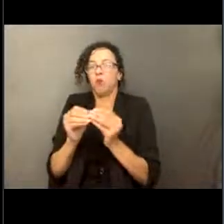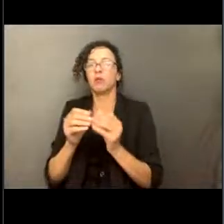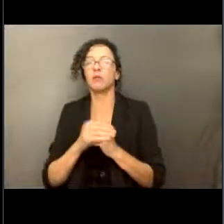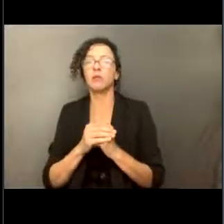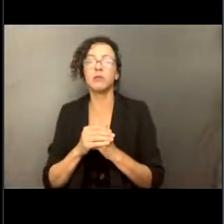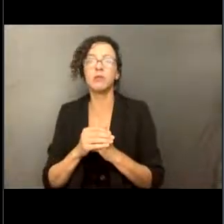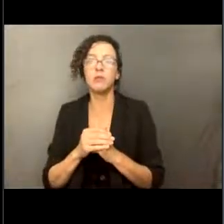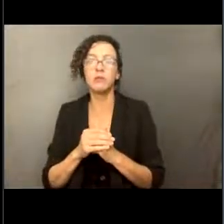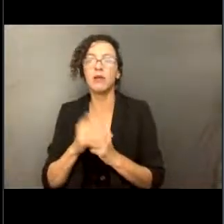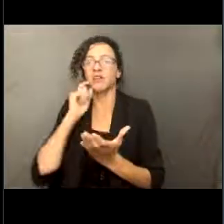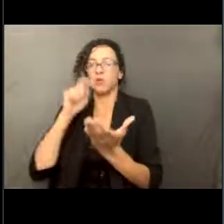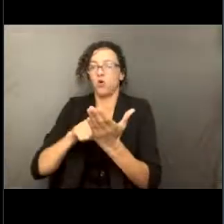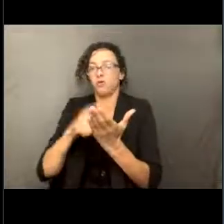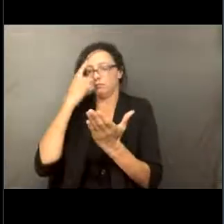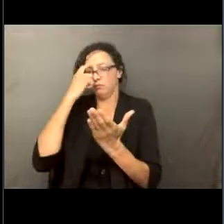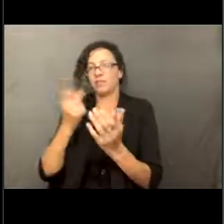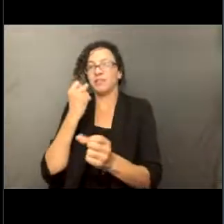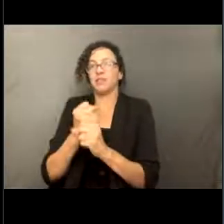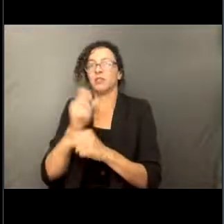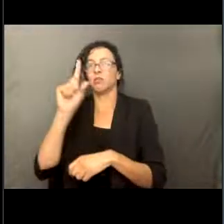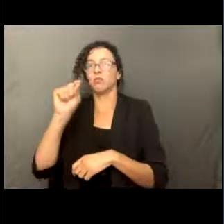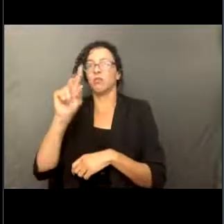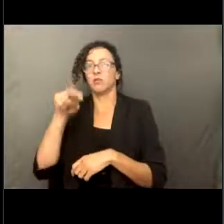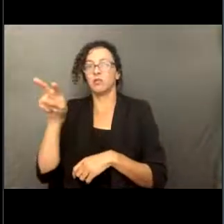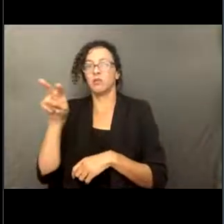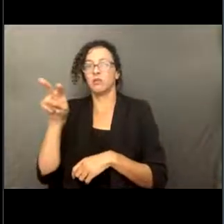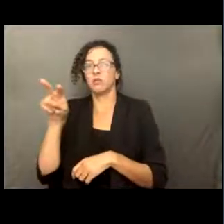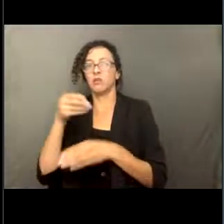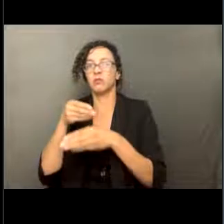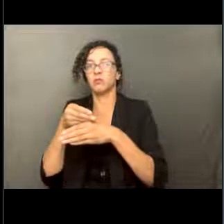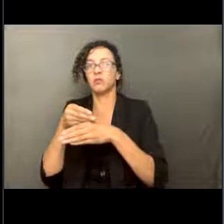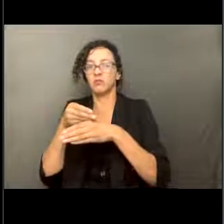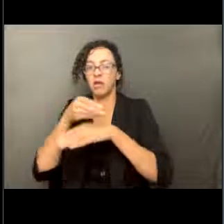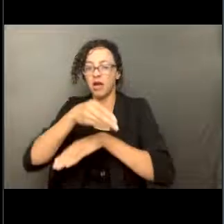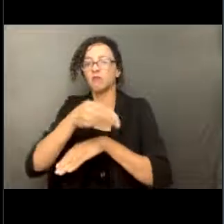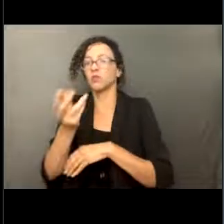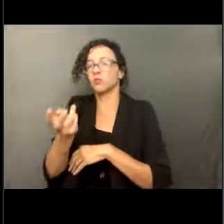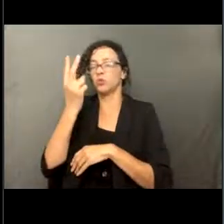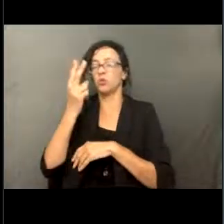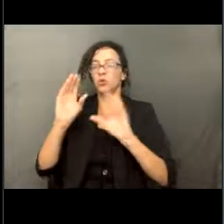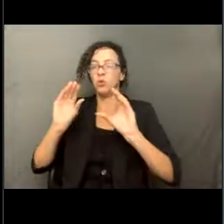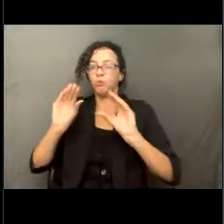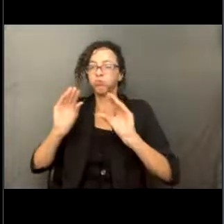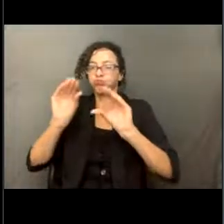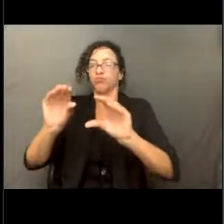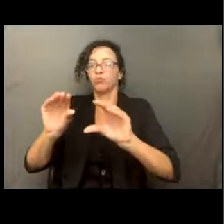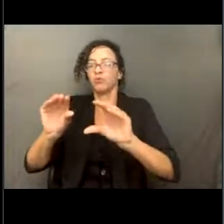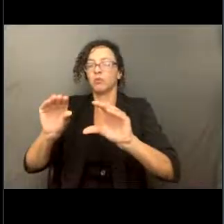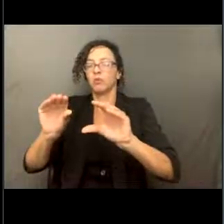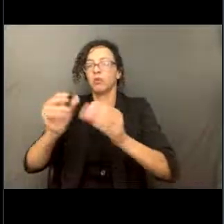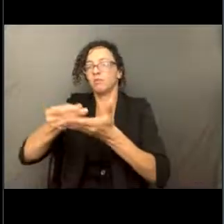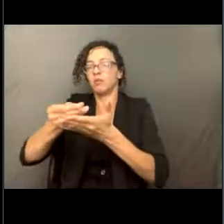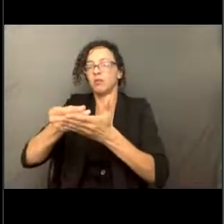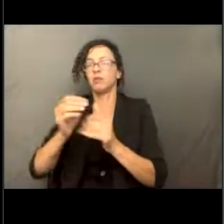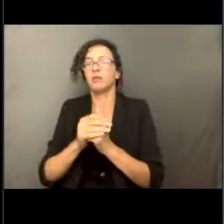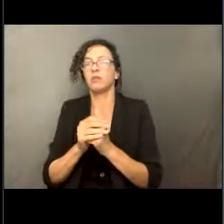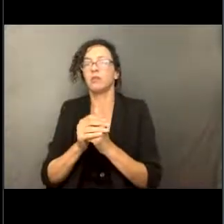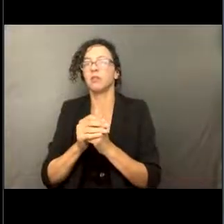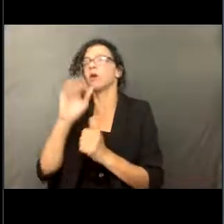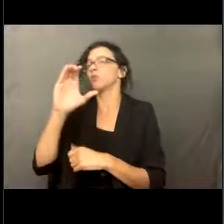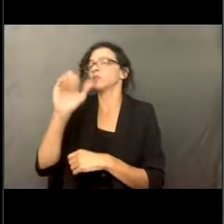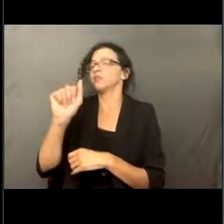it's 2022, this is after 2 infusions of CARES Act money. And transit operations without CARES